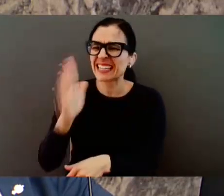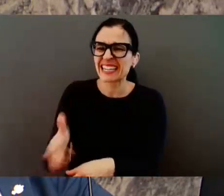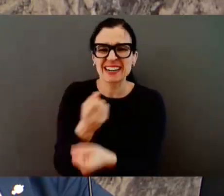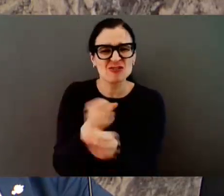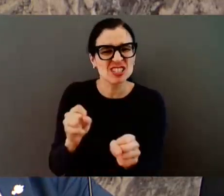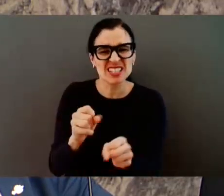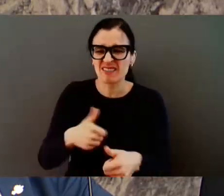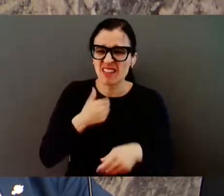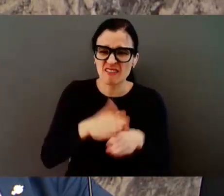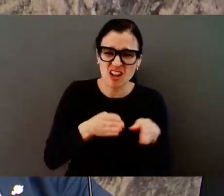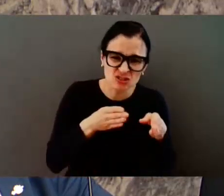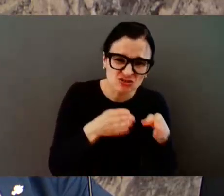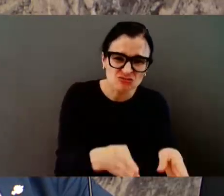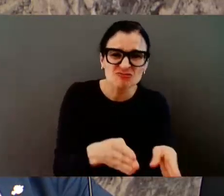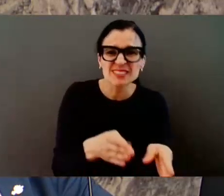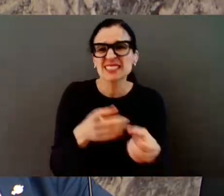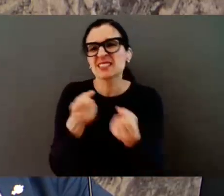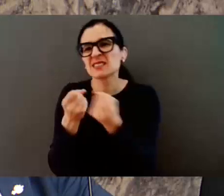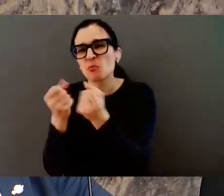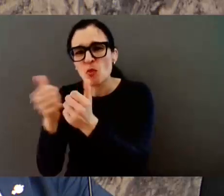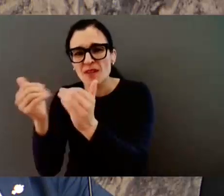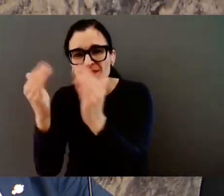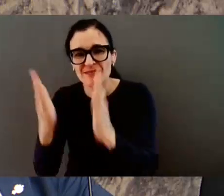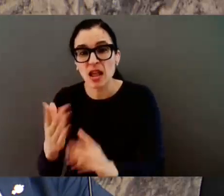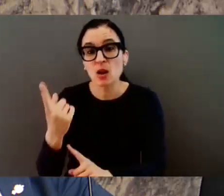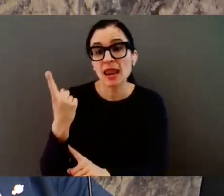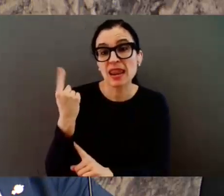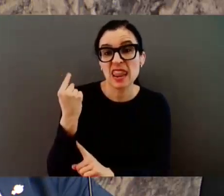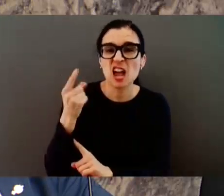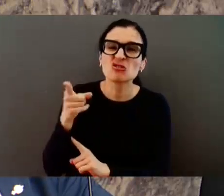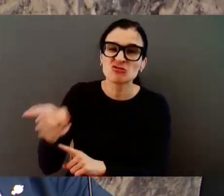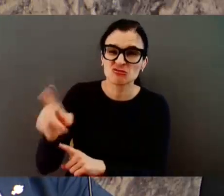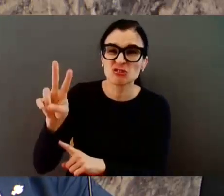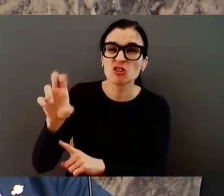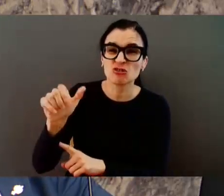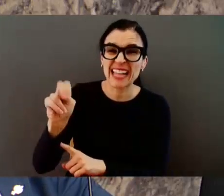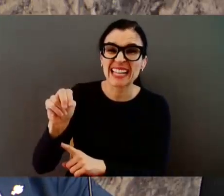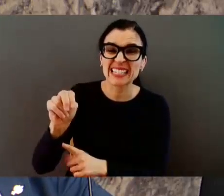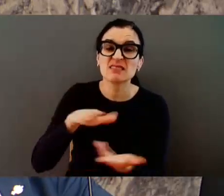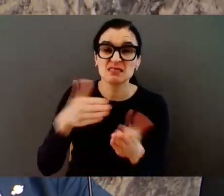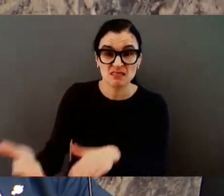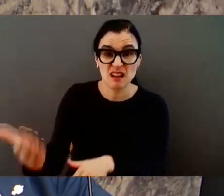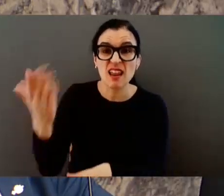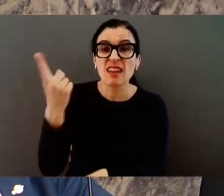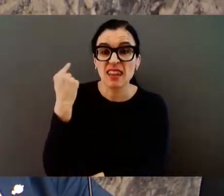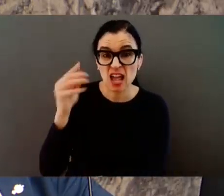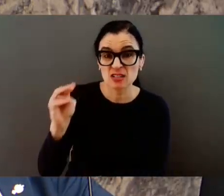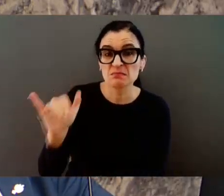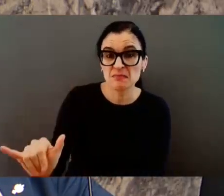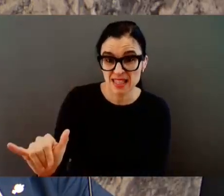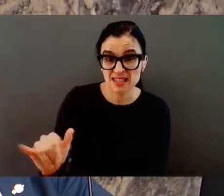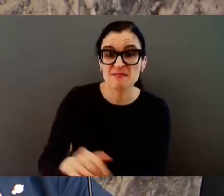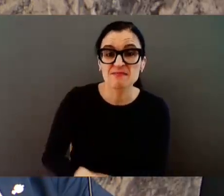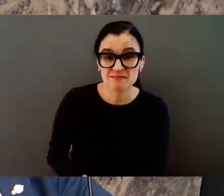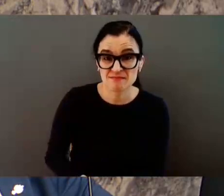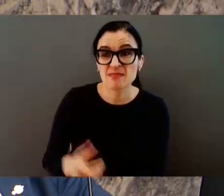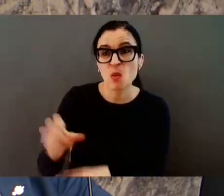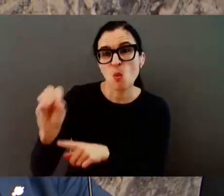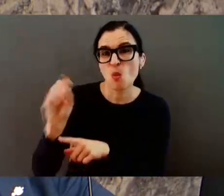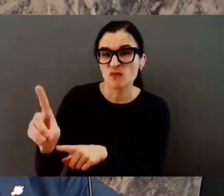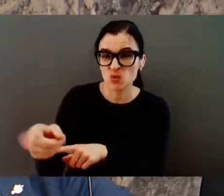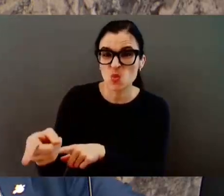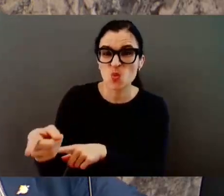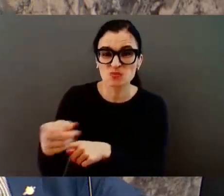to a facility equipped to provide the long-term, compassionate care that is necessary for those battling complex and debilitating mental health